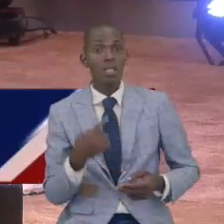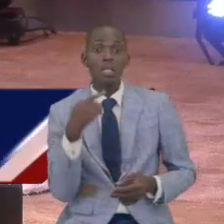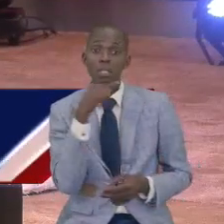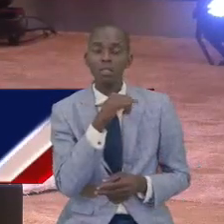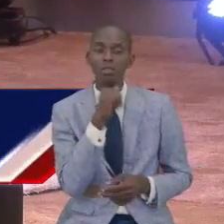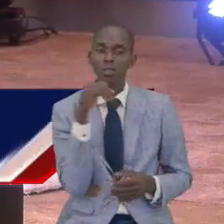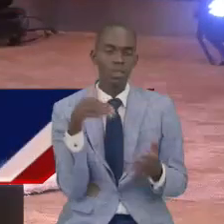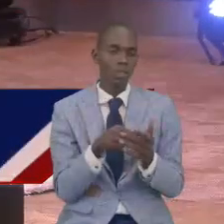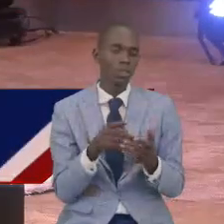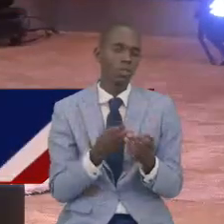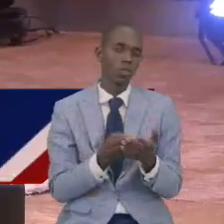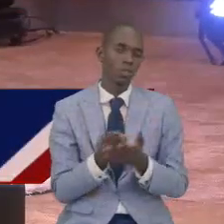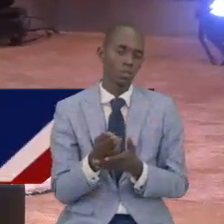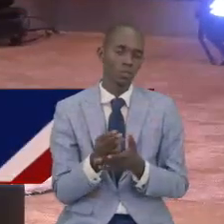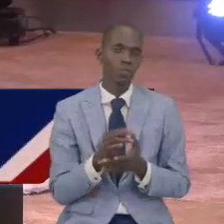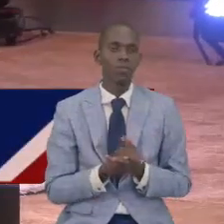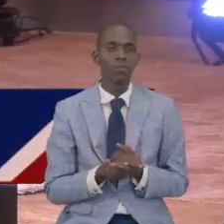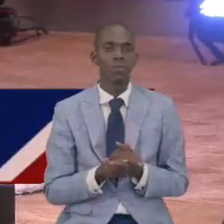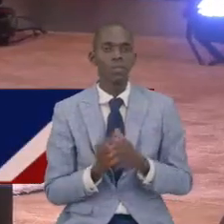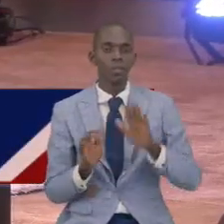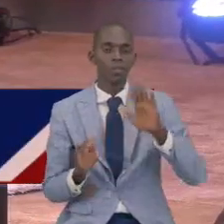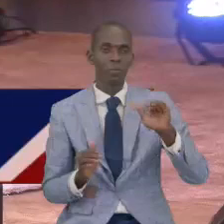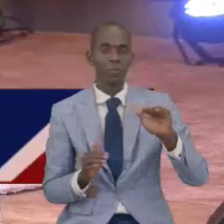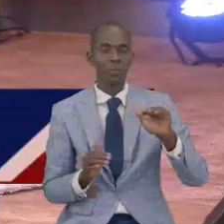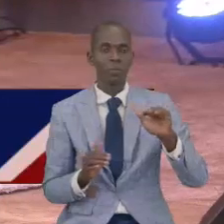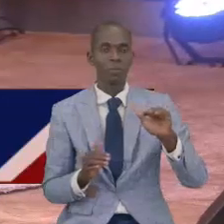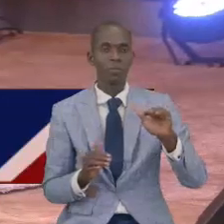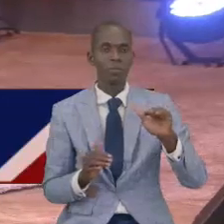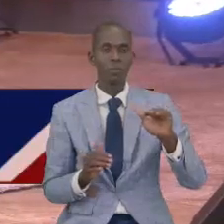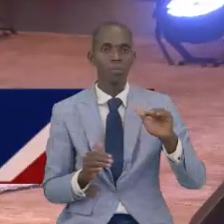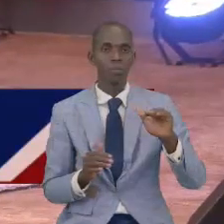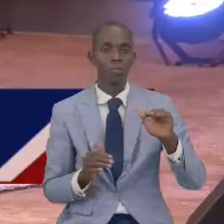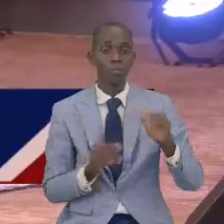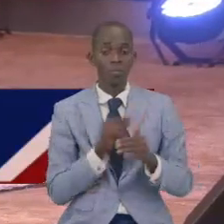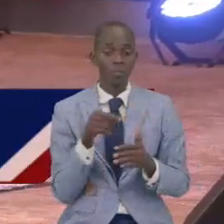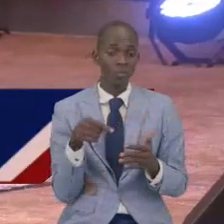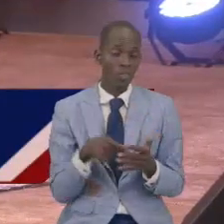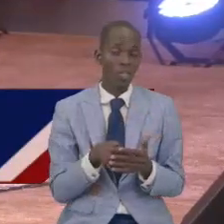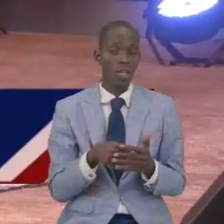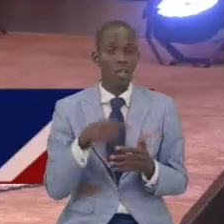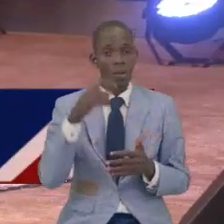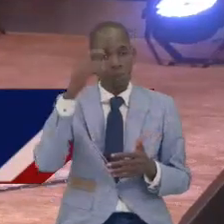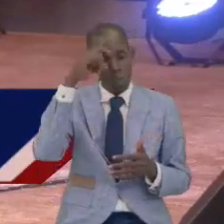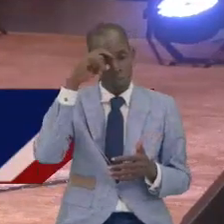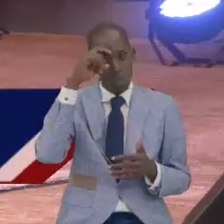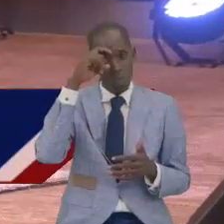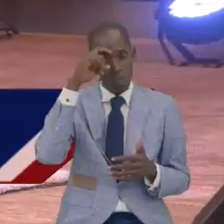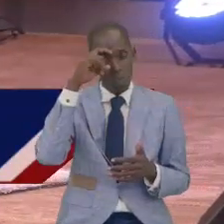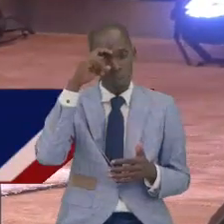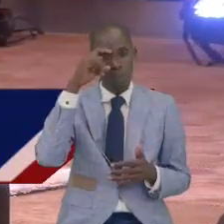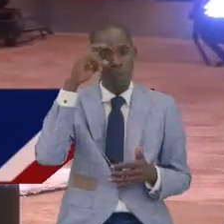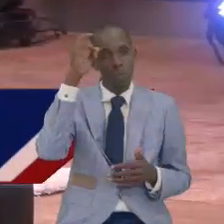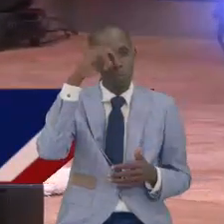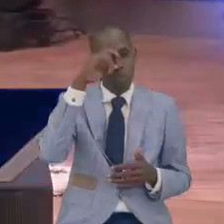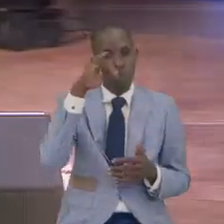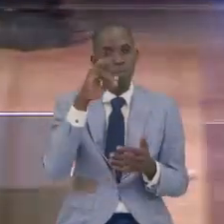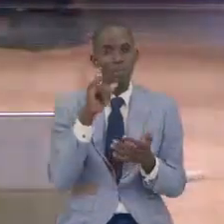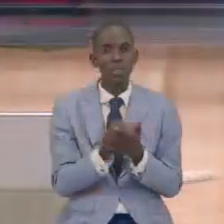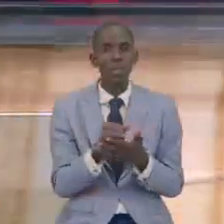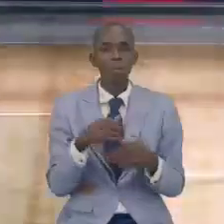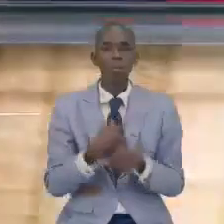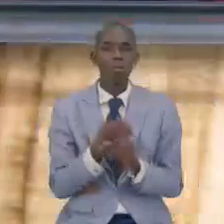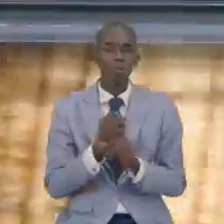the truth. Verse 15, it says, this wisdom, wisdom that makes us